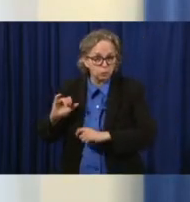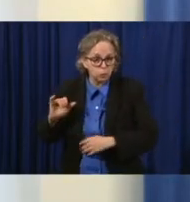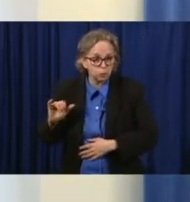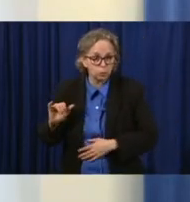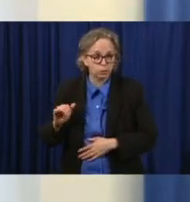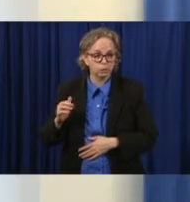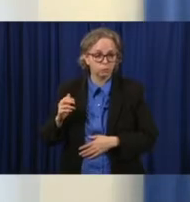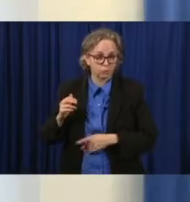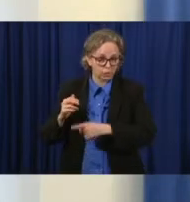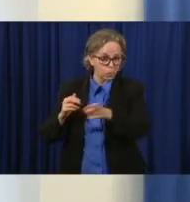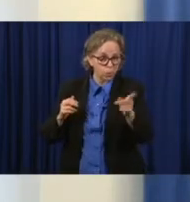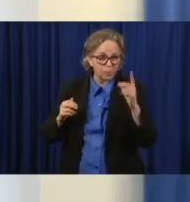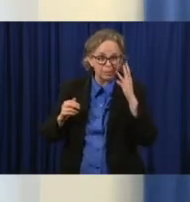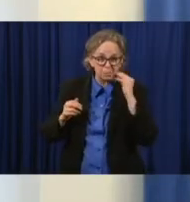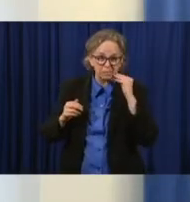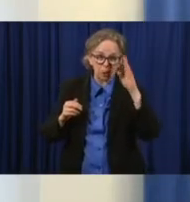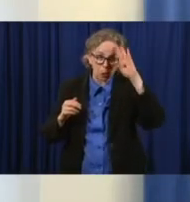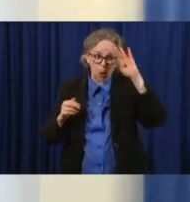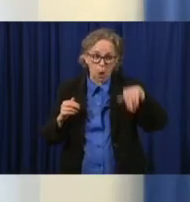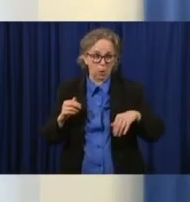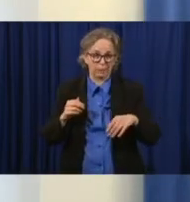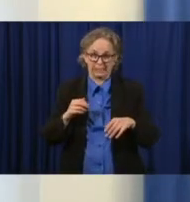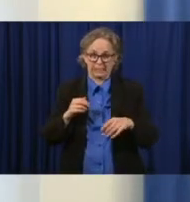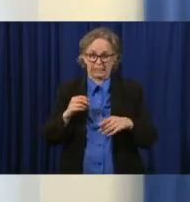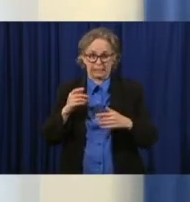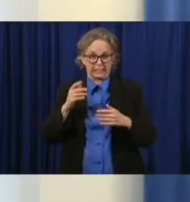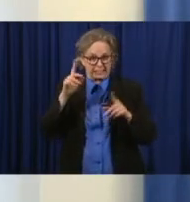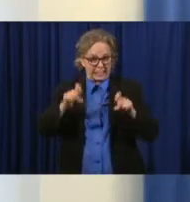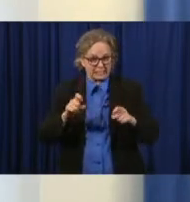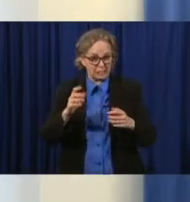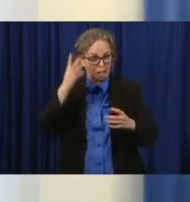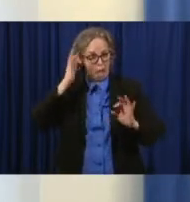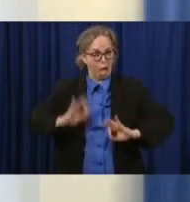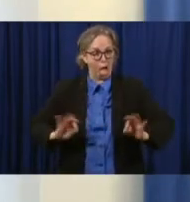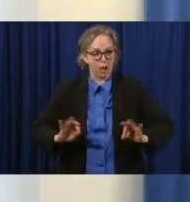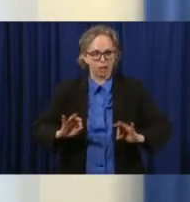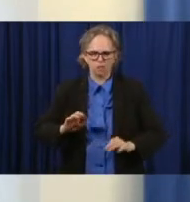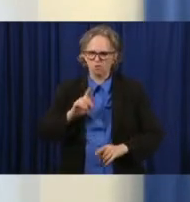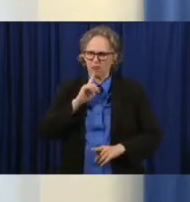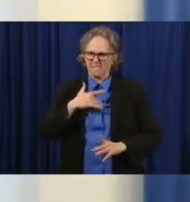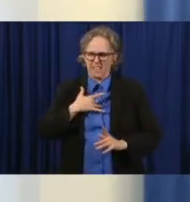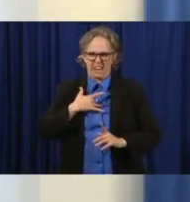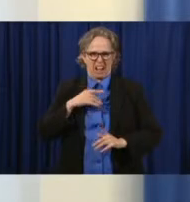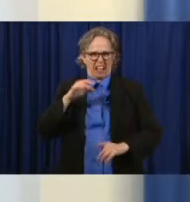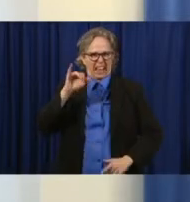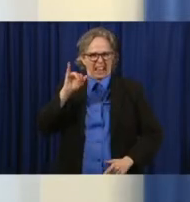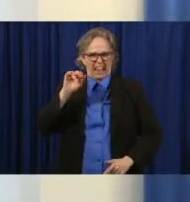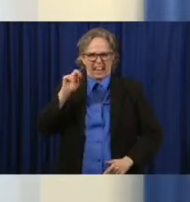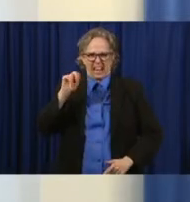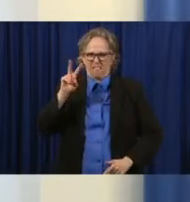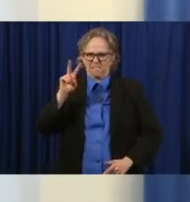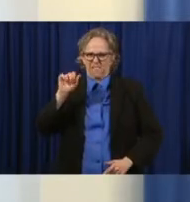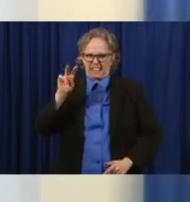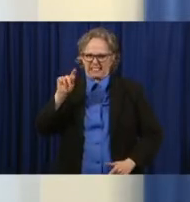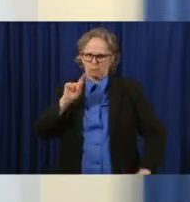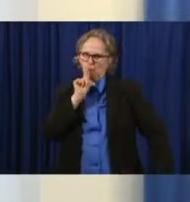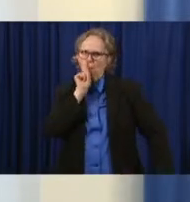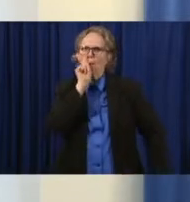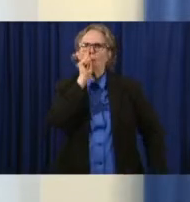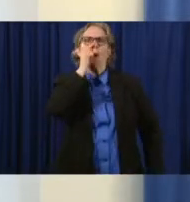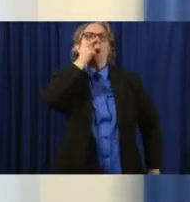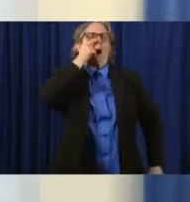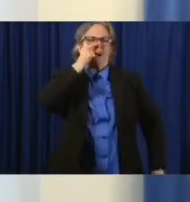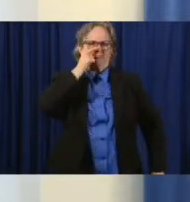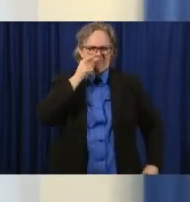it's not a simple little test you do. It's fairly invasive. It's not necessarily comfortable having the